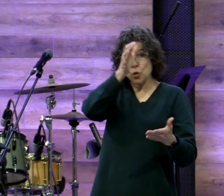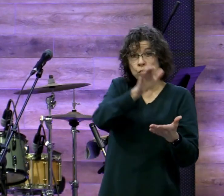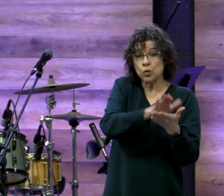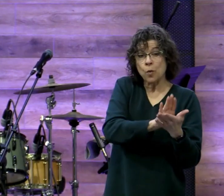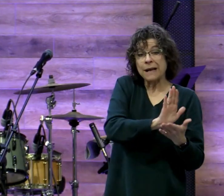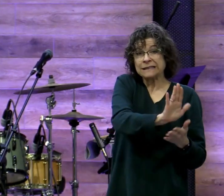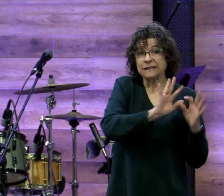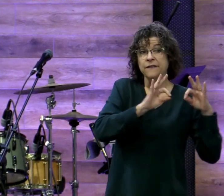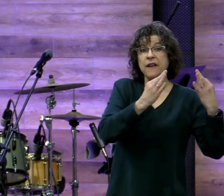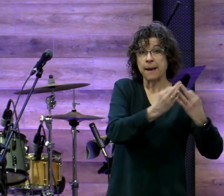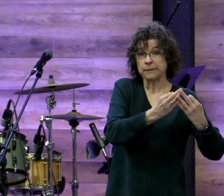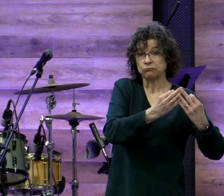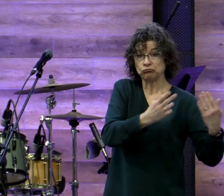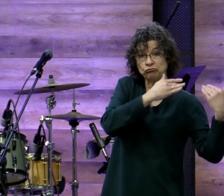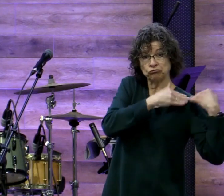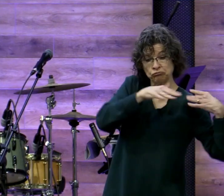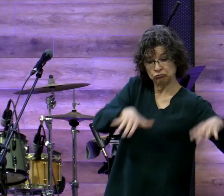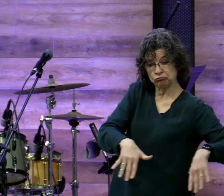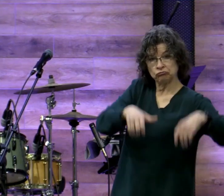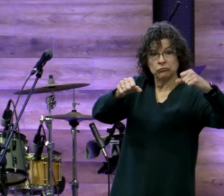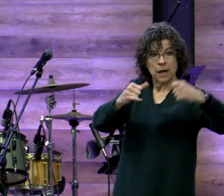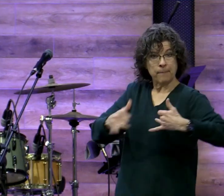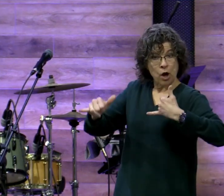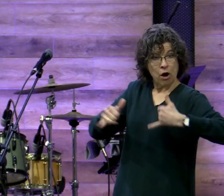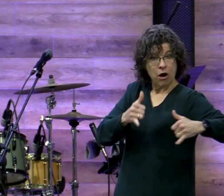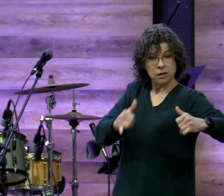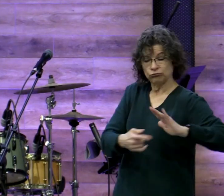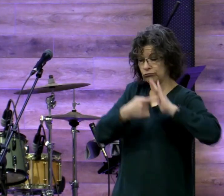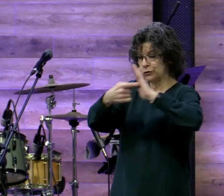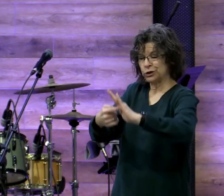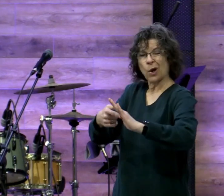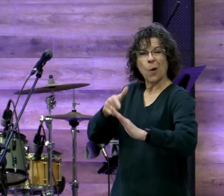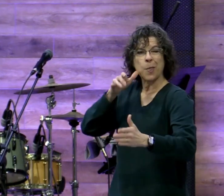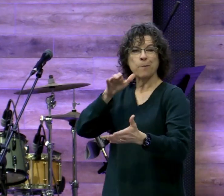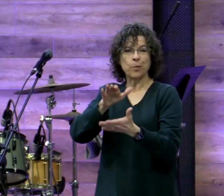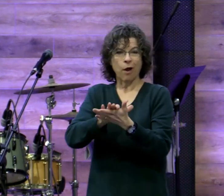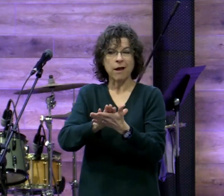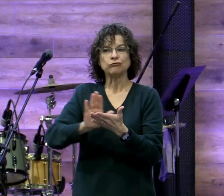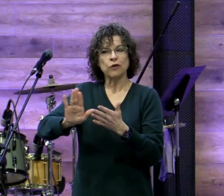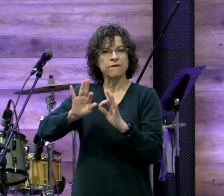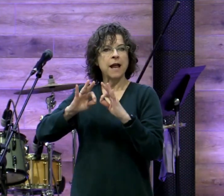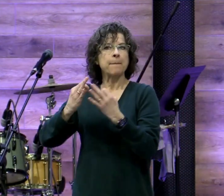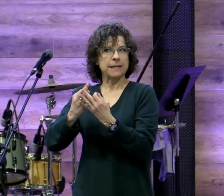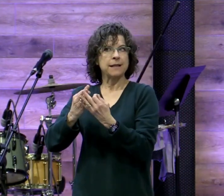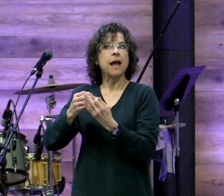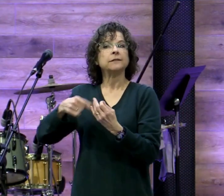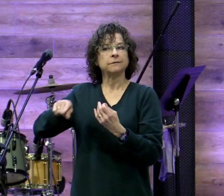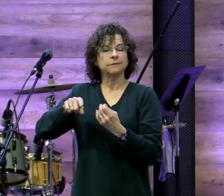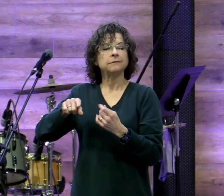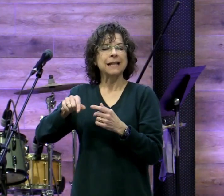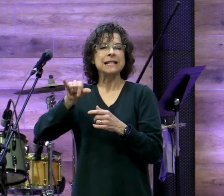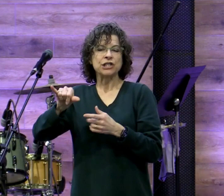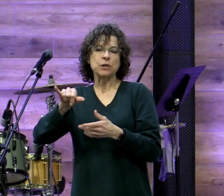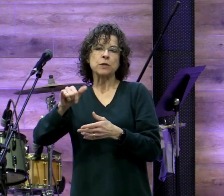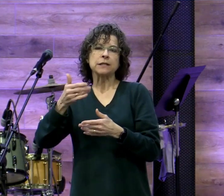and execute this party to show the bride and her family that she was indeed in good hands. In an honor-shame